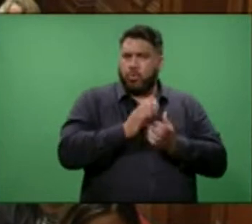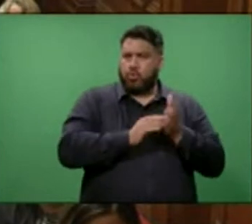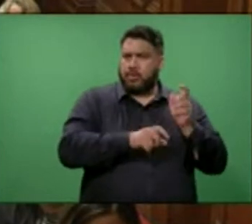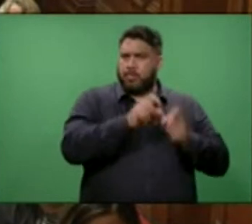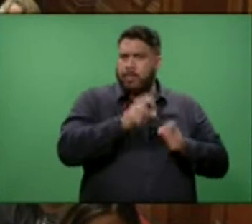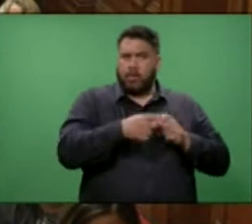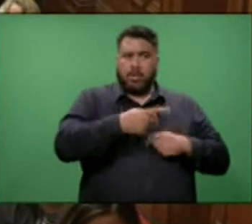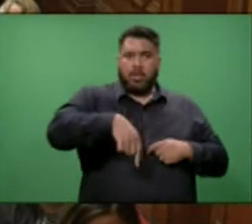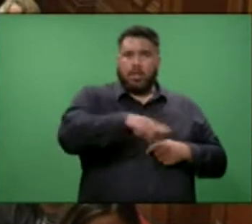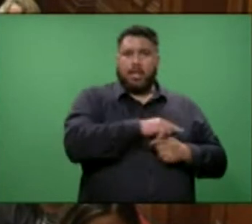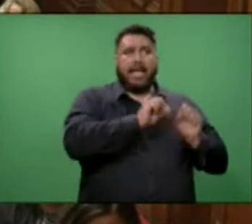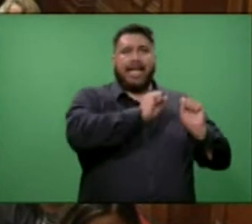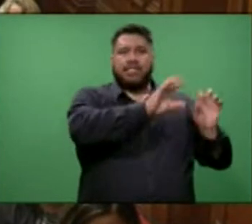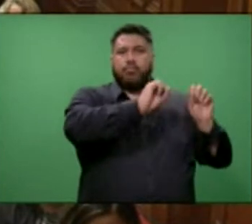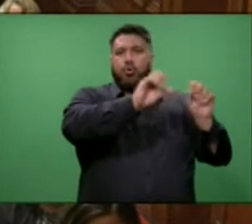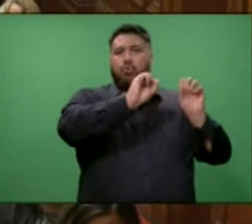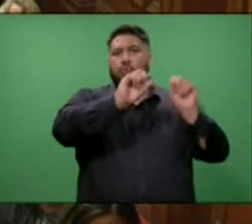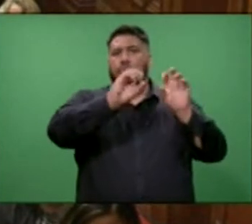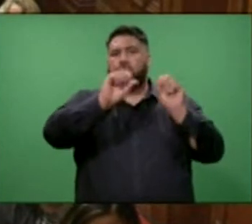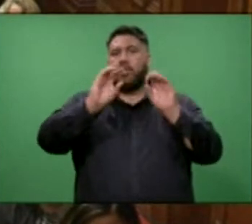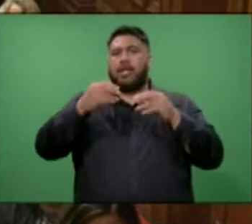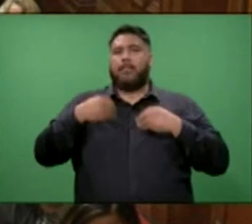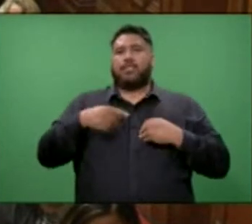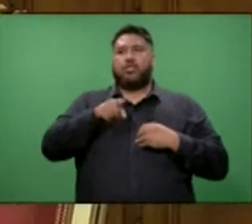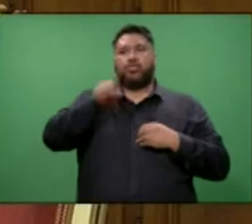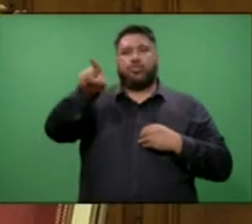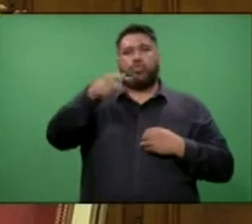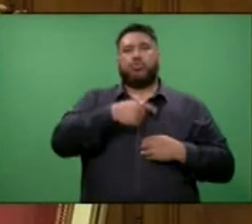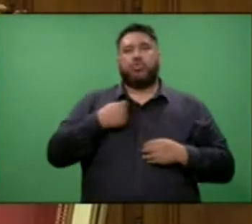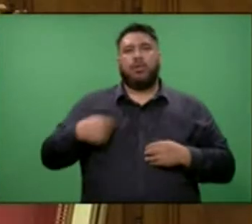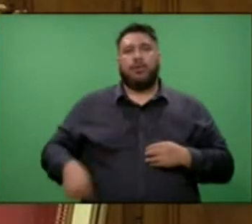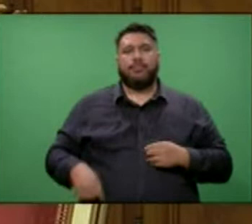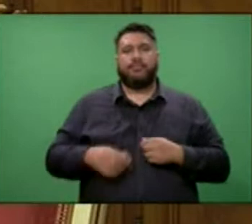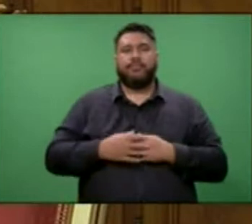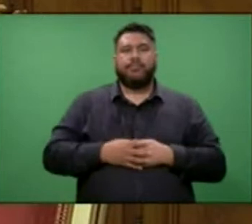New Zealand exporters doing business with China.